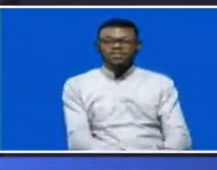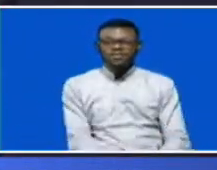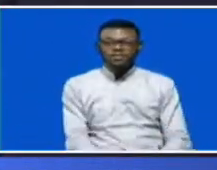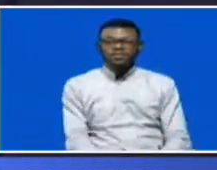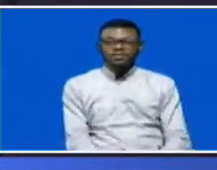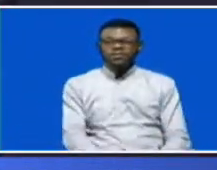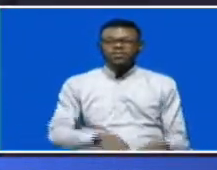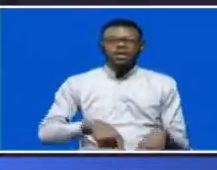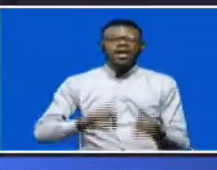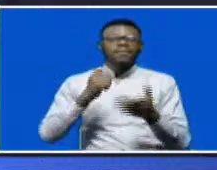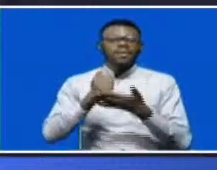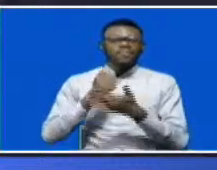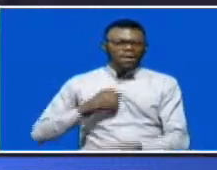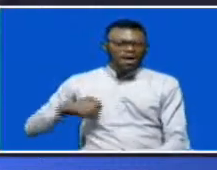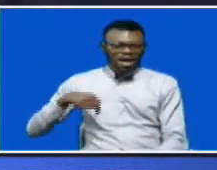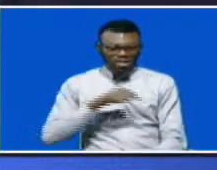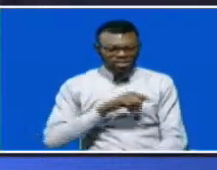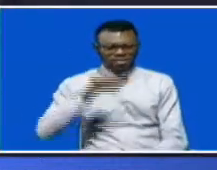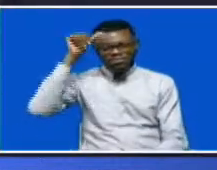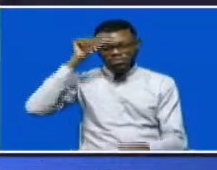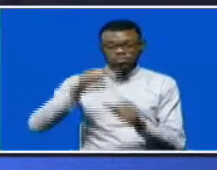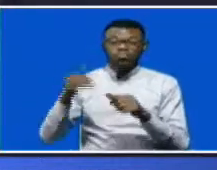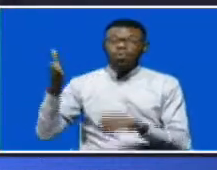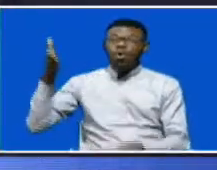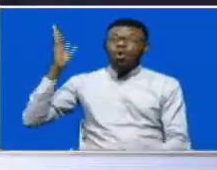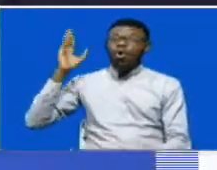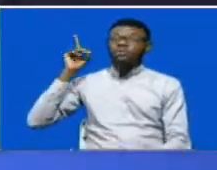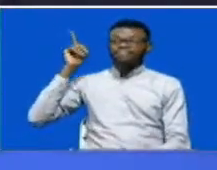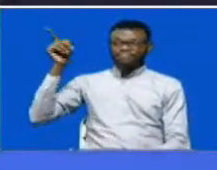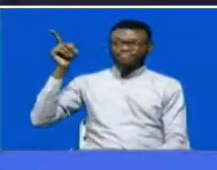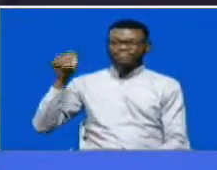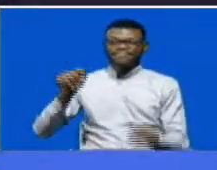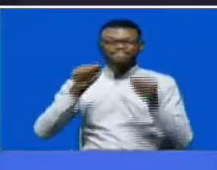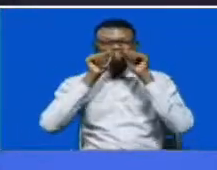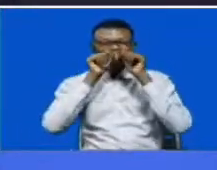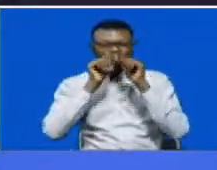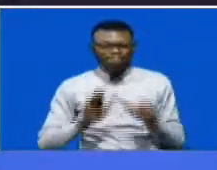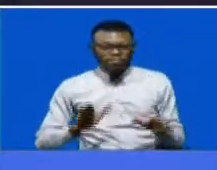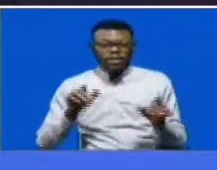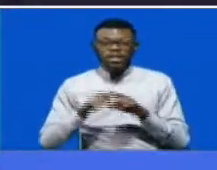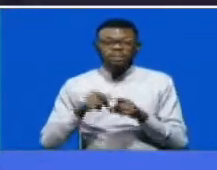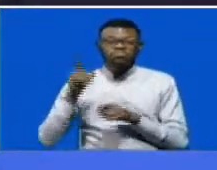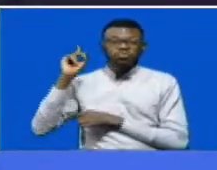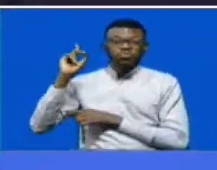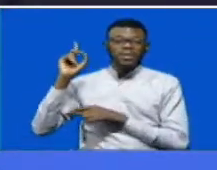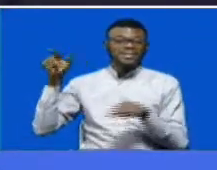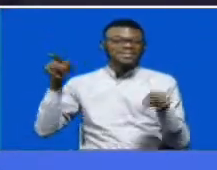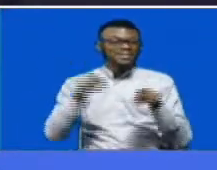us to acknowledge God's blessings, and you, in turn,